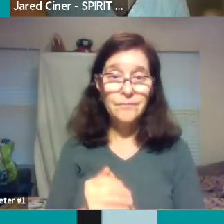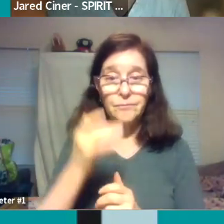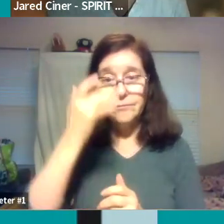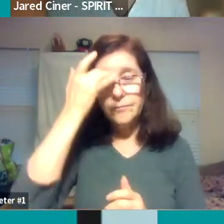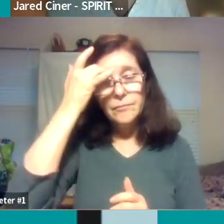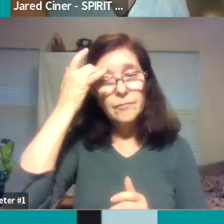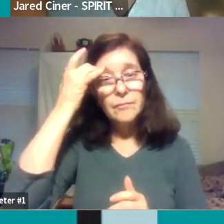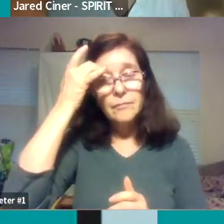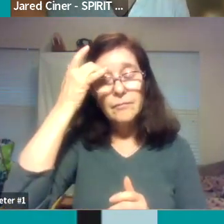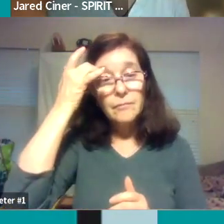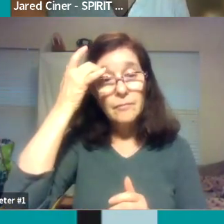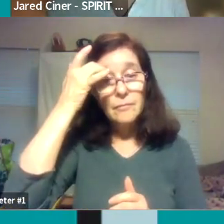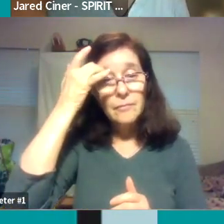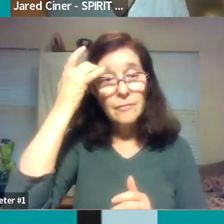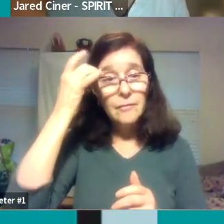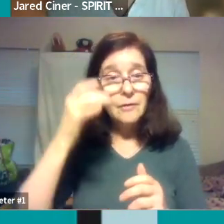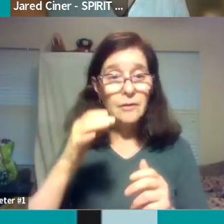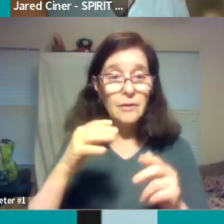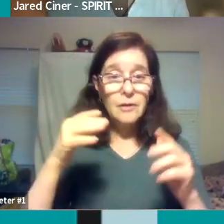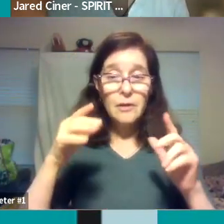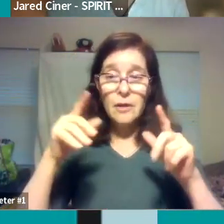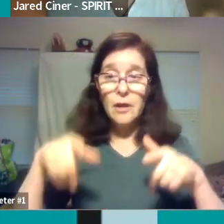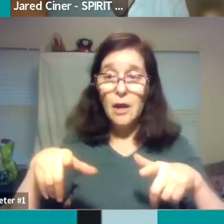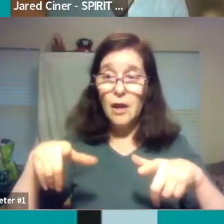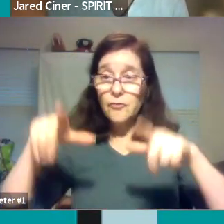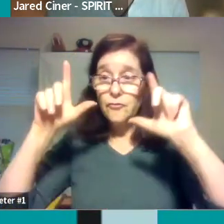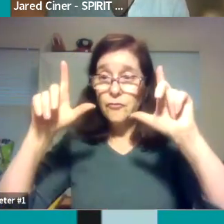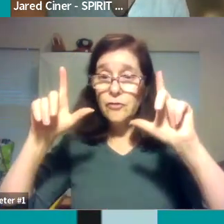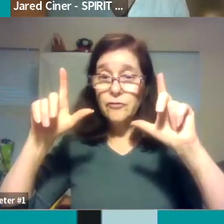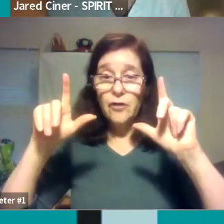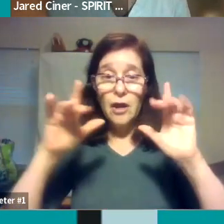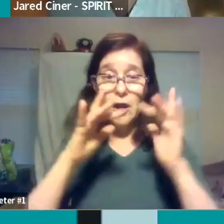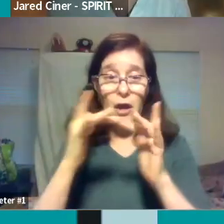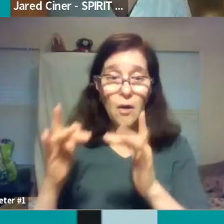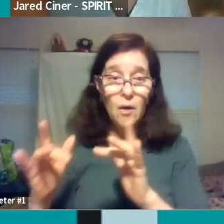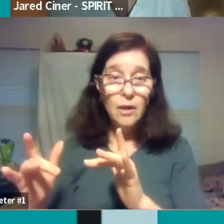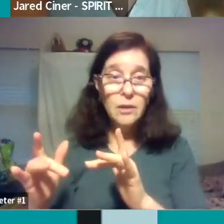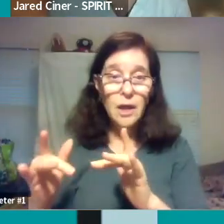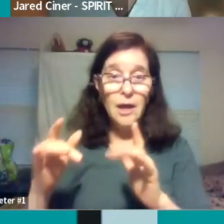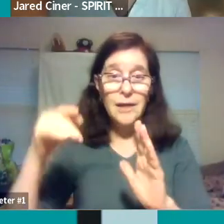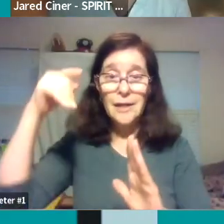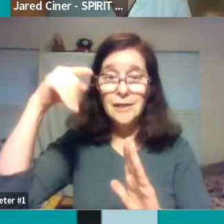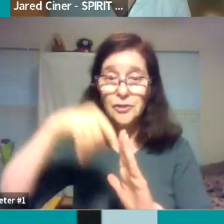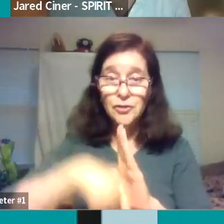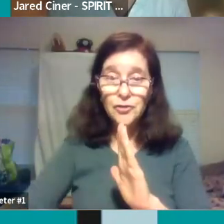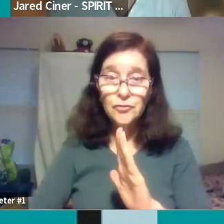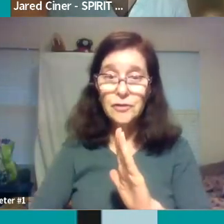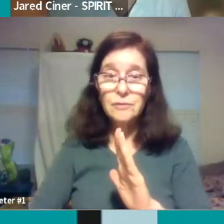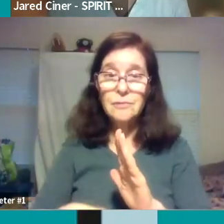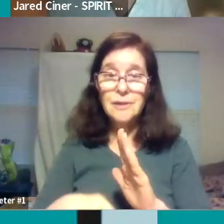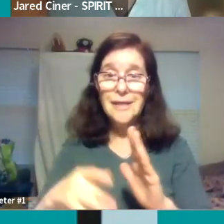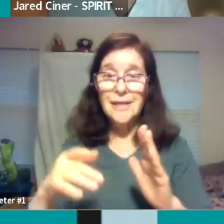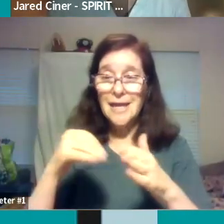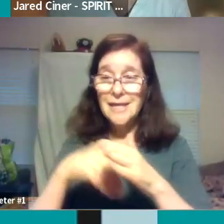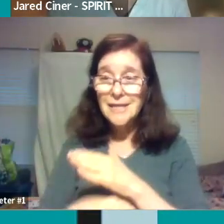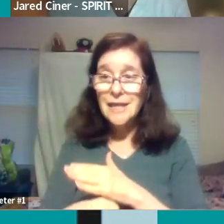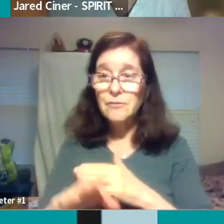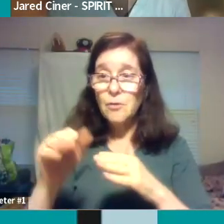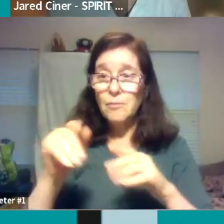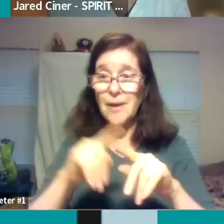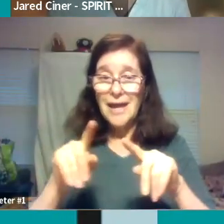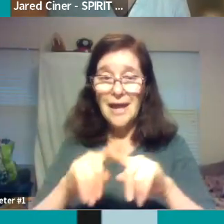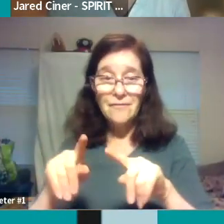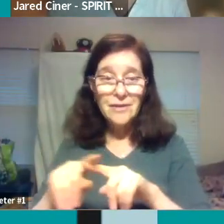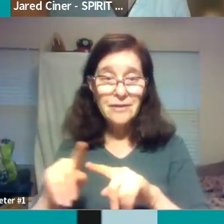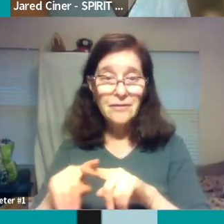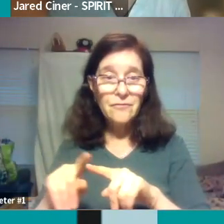And here's just a screenshot. Our online classes are always extremely accessible by having different